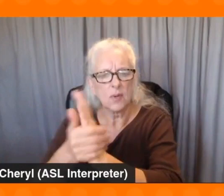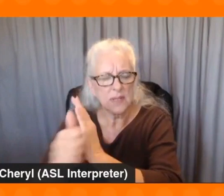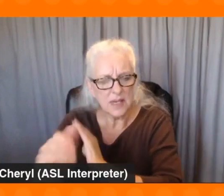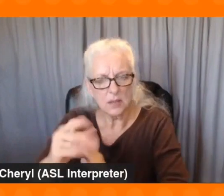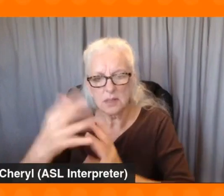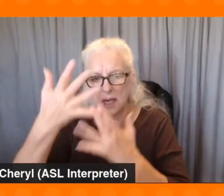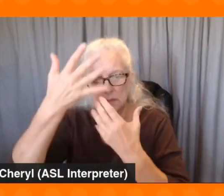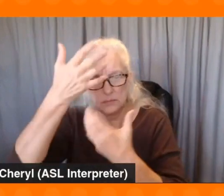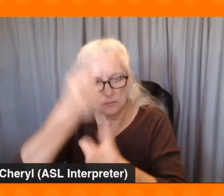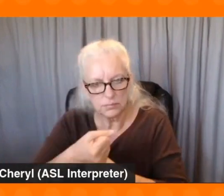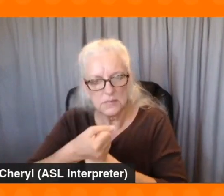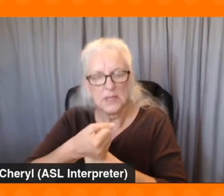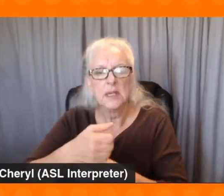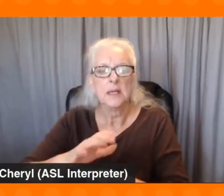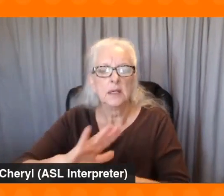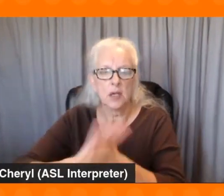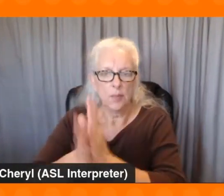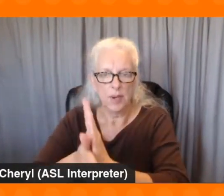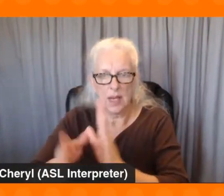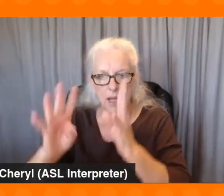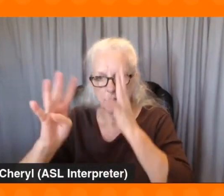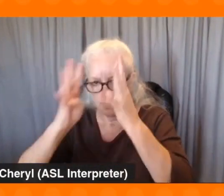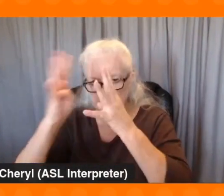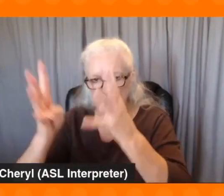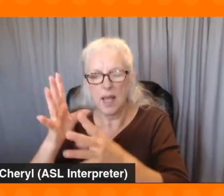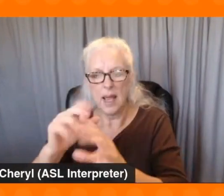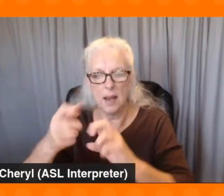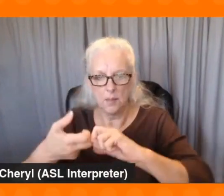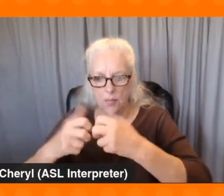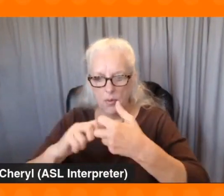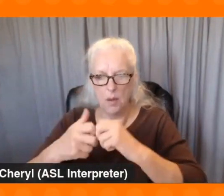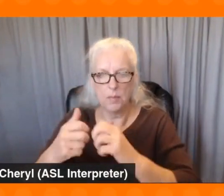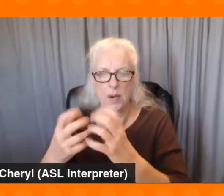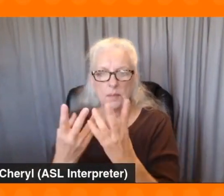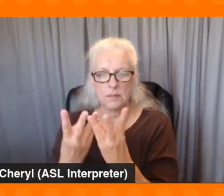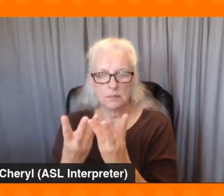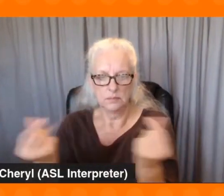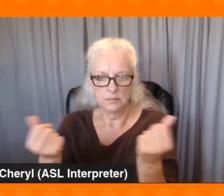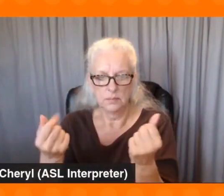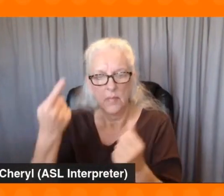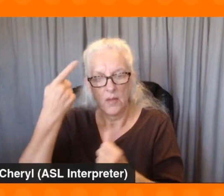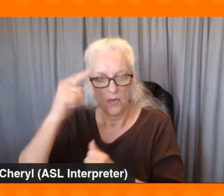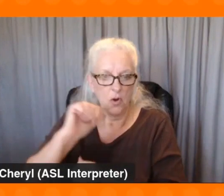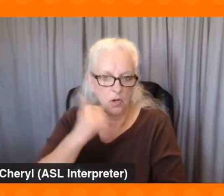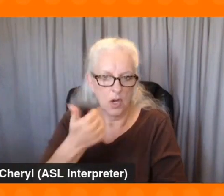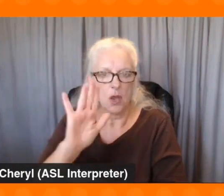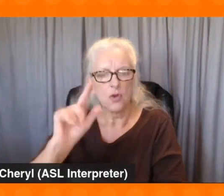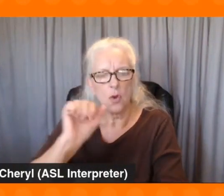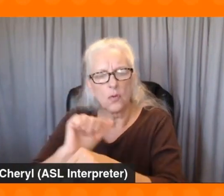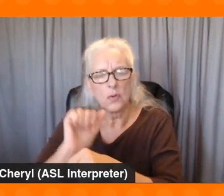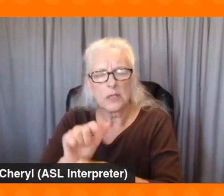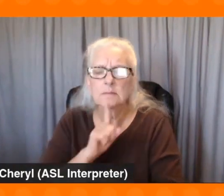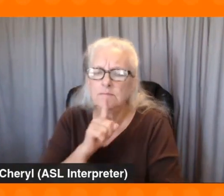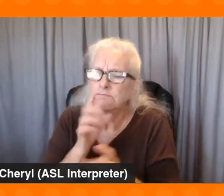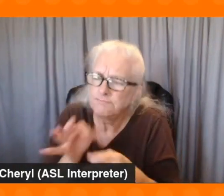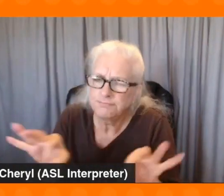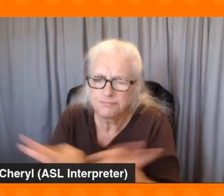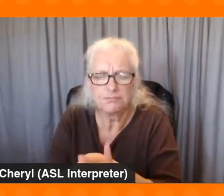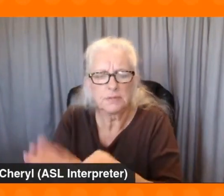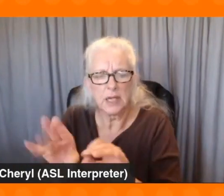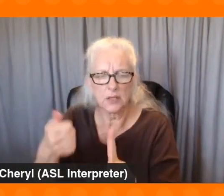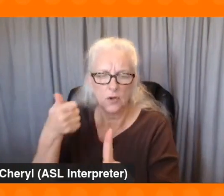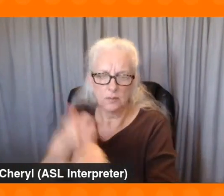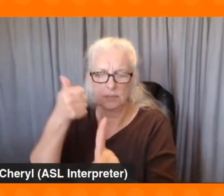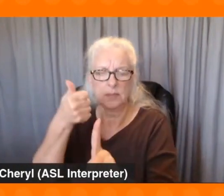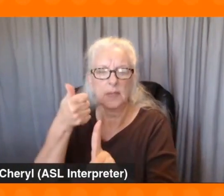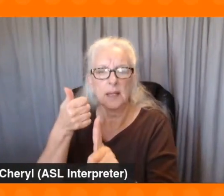confidence, to become the innovators and problem solvers of tomorrow. Your work is vital, and your impact